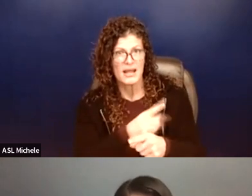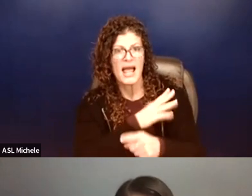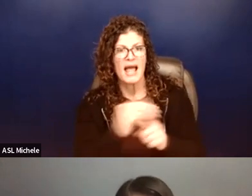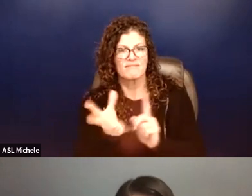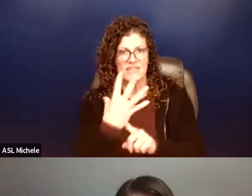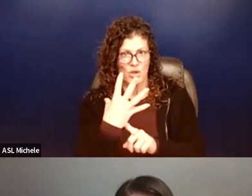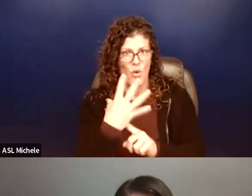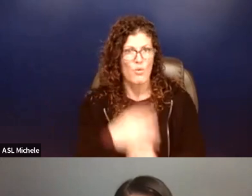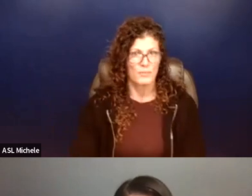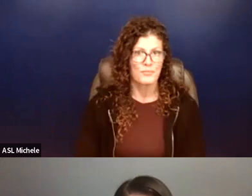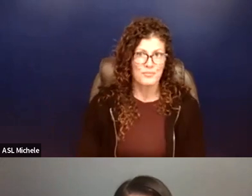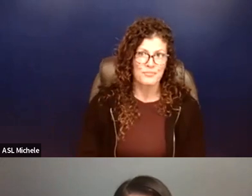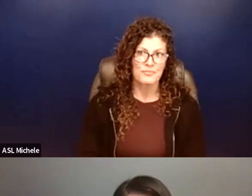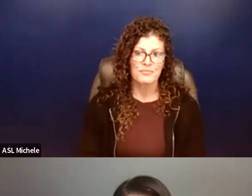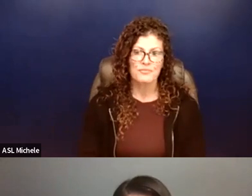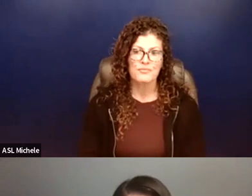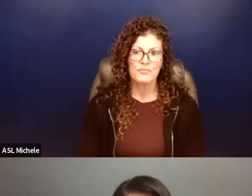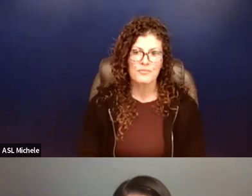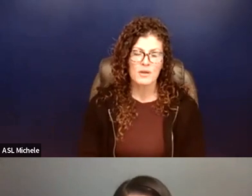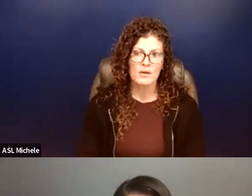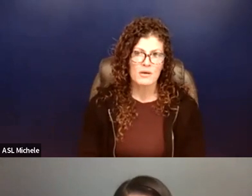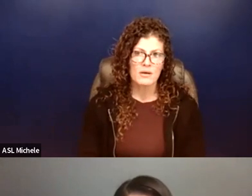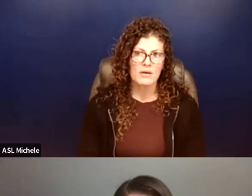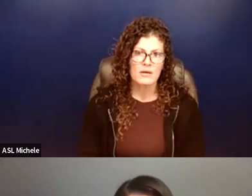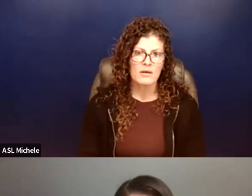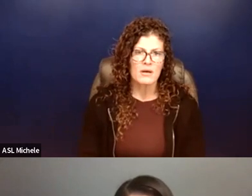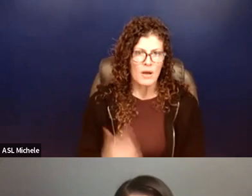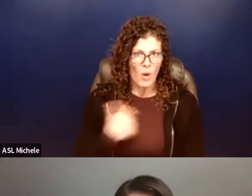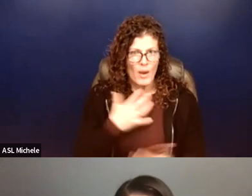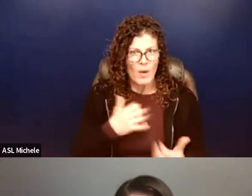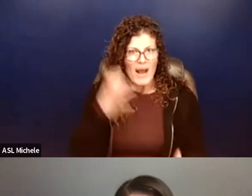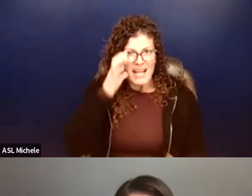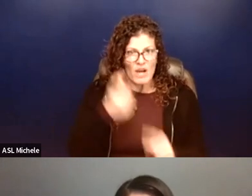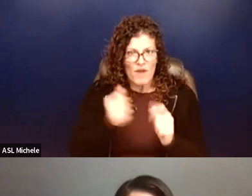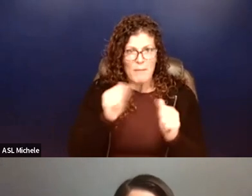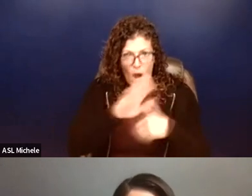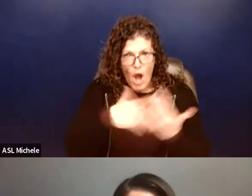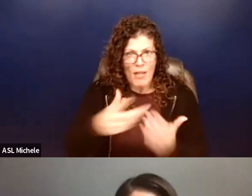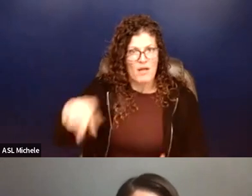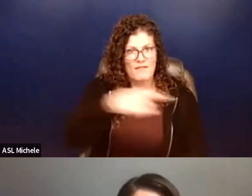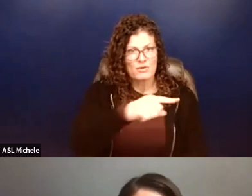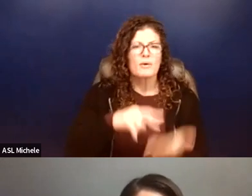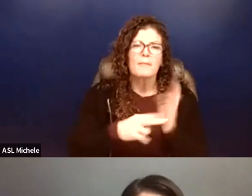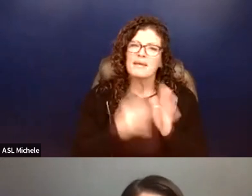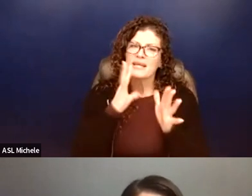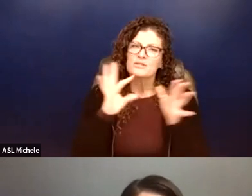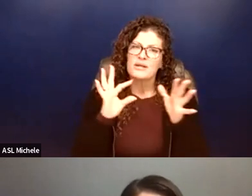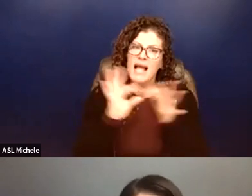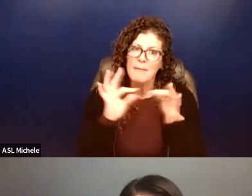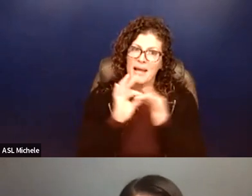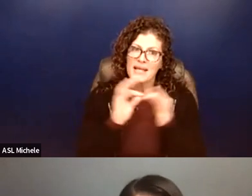is on. In order to hear from as many voices as possible, Remarks are limited to